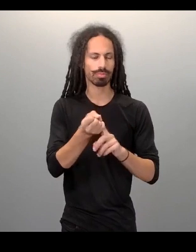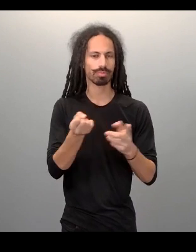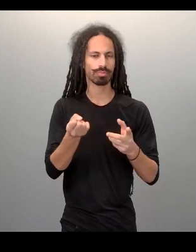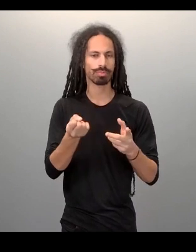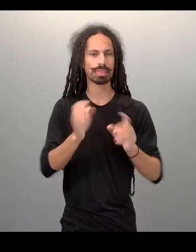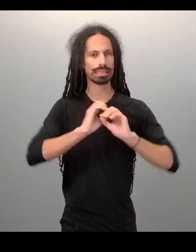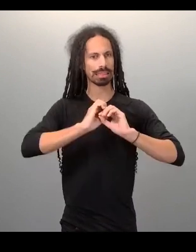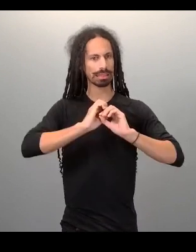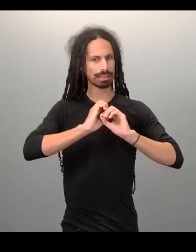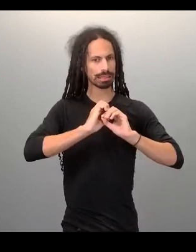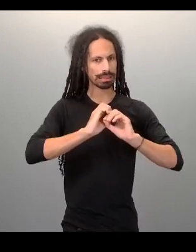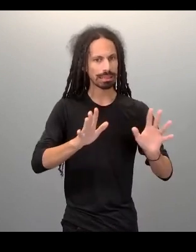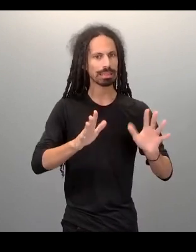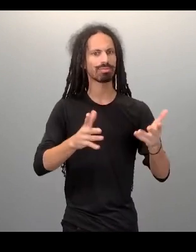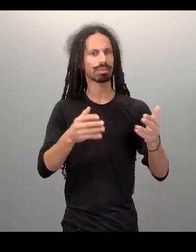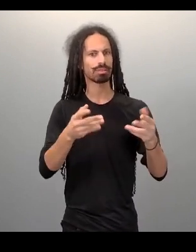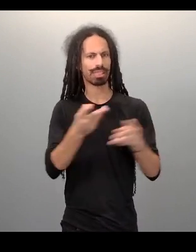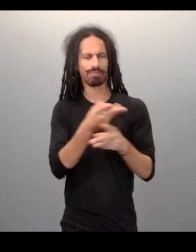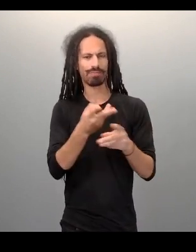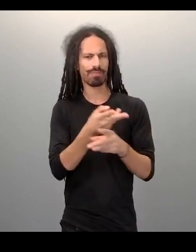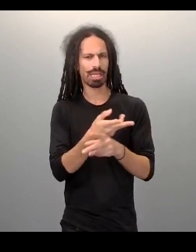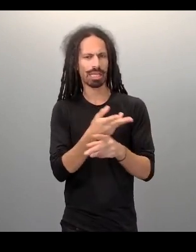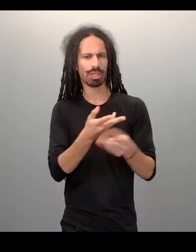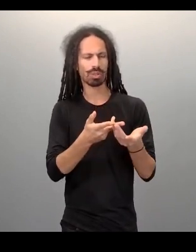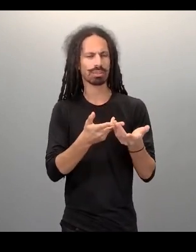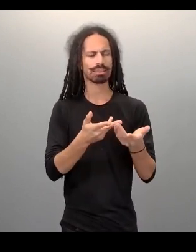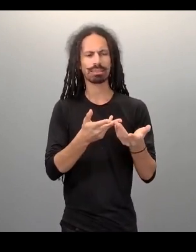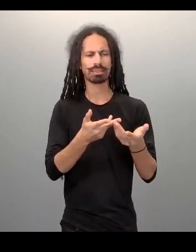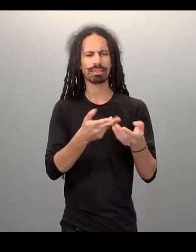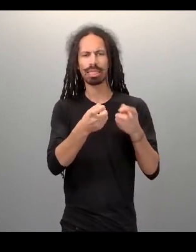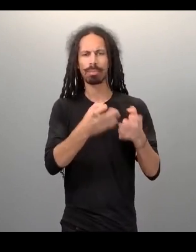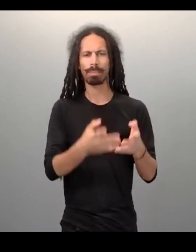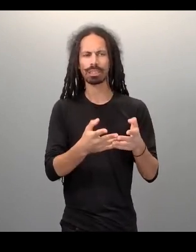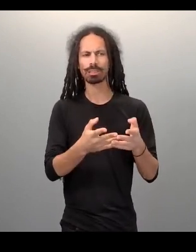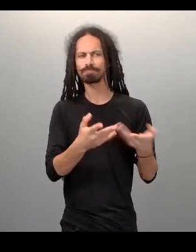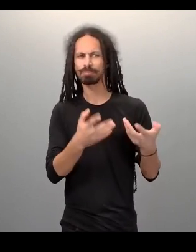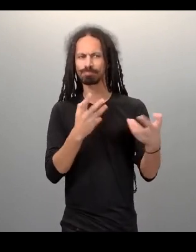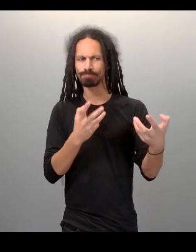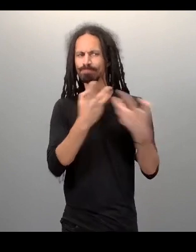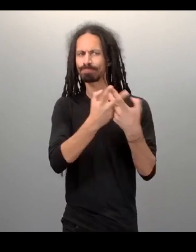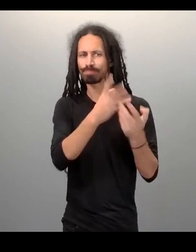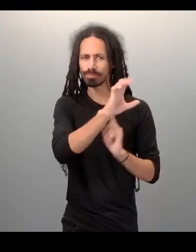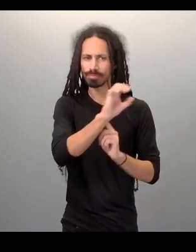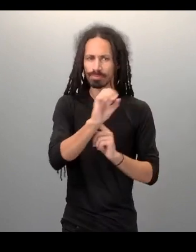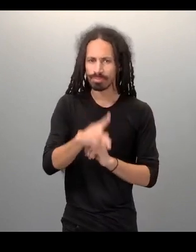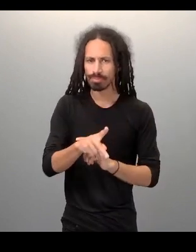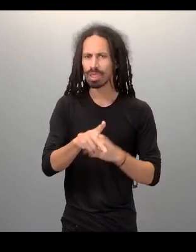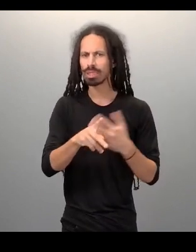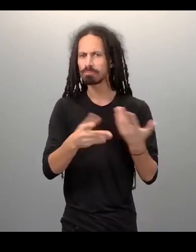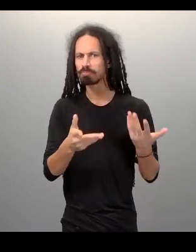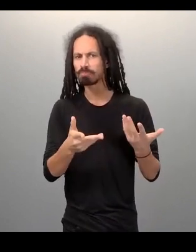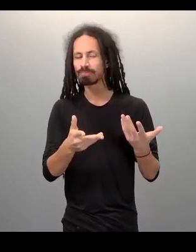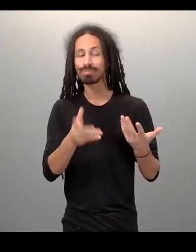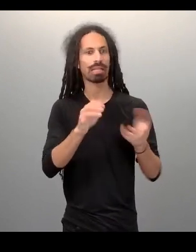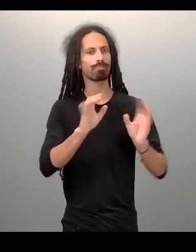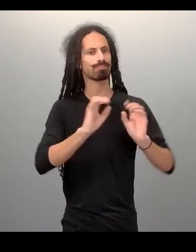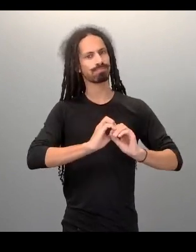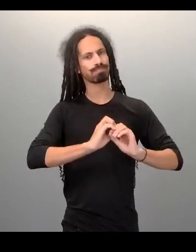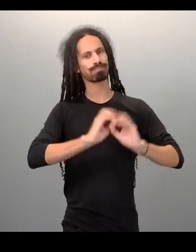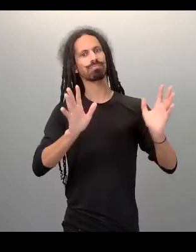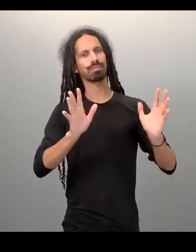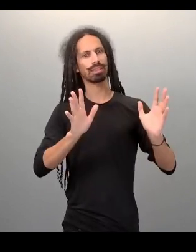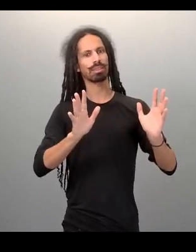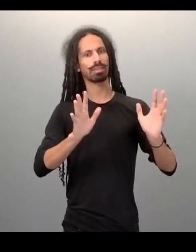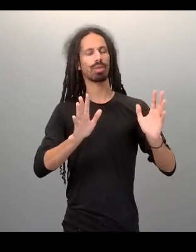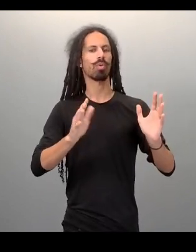to find out from your program manager if you're eligible for your co-op. There's a real distinct or clear difference in